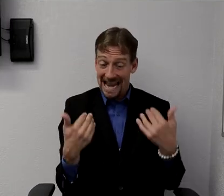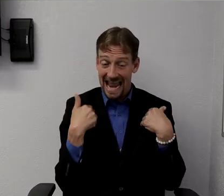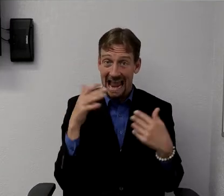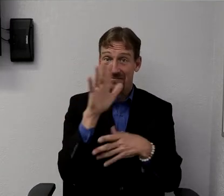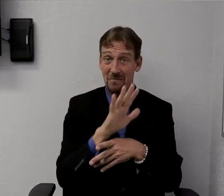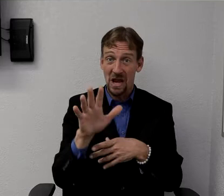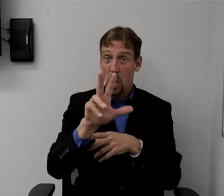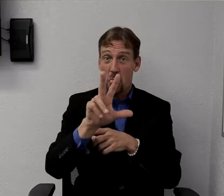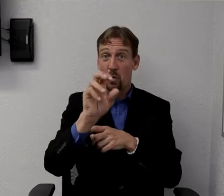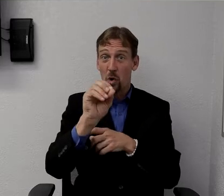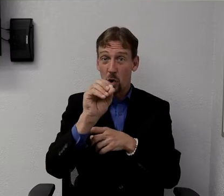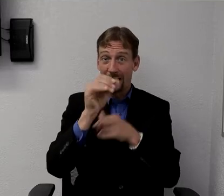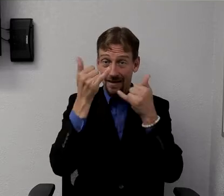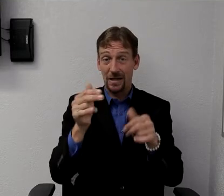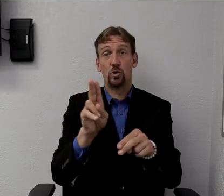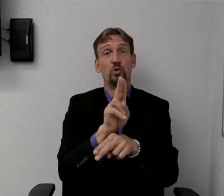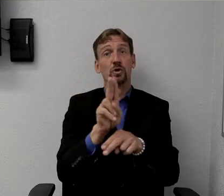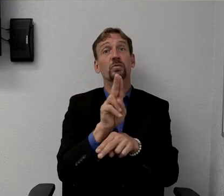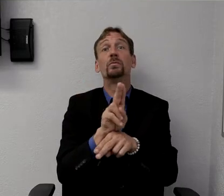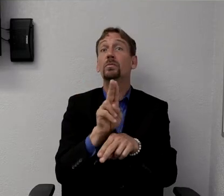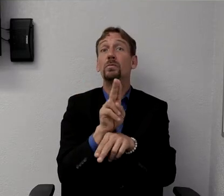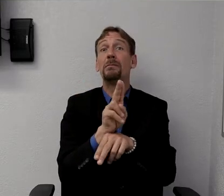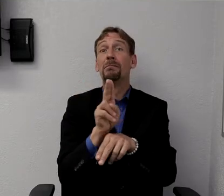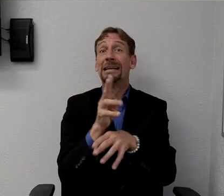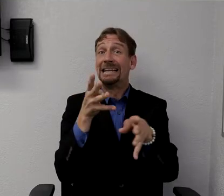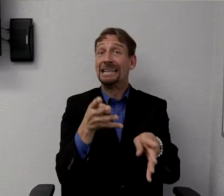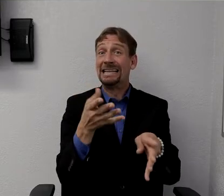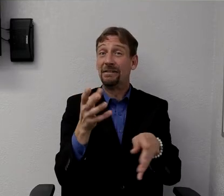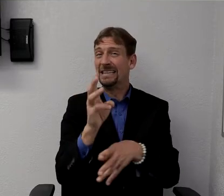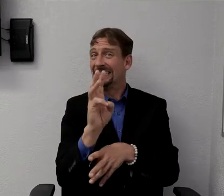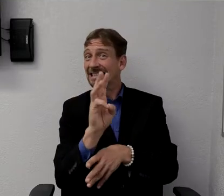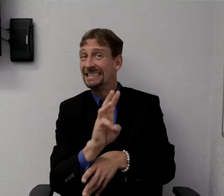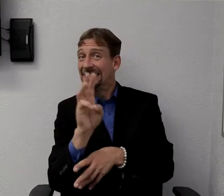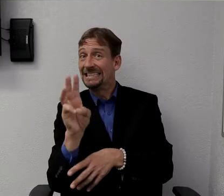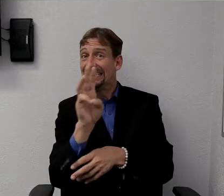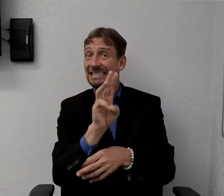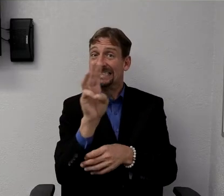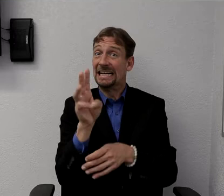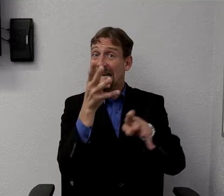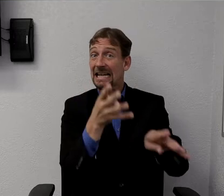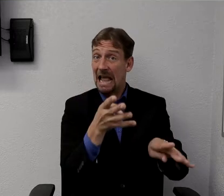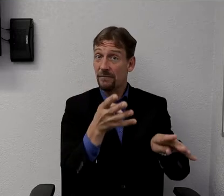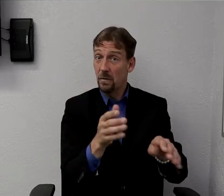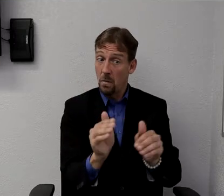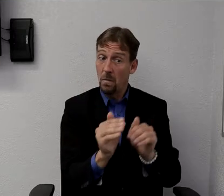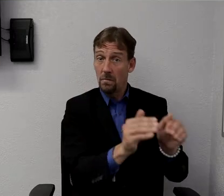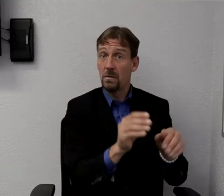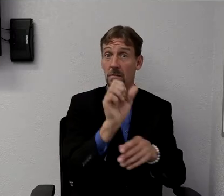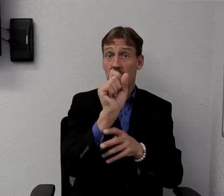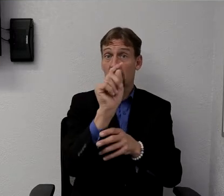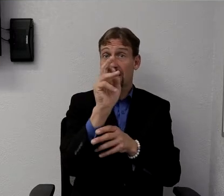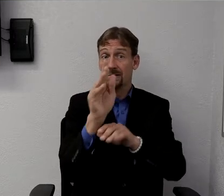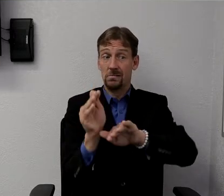use. So that would leave, 66 that are in stock, unused right now, ready